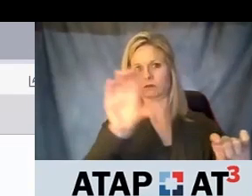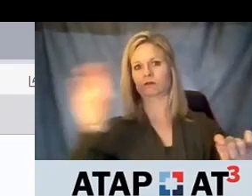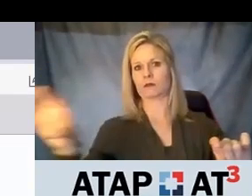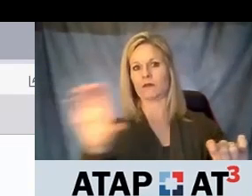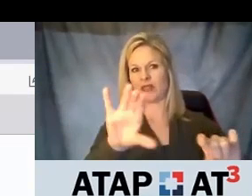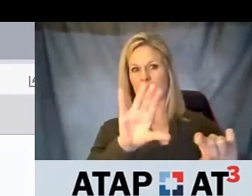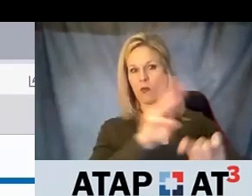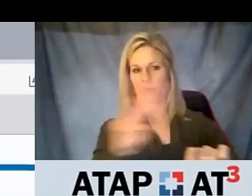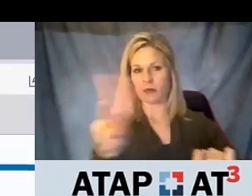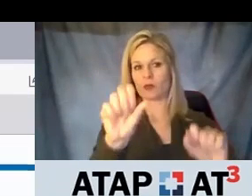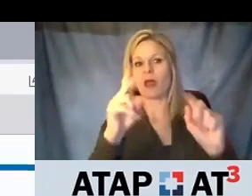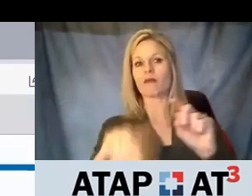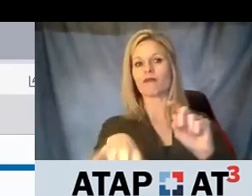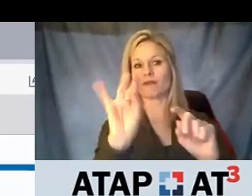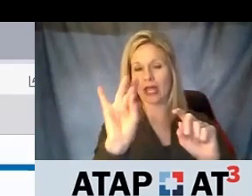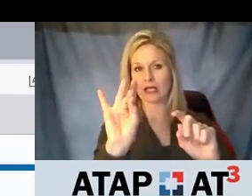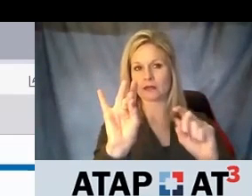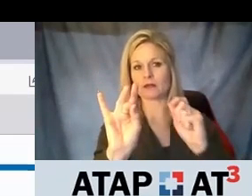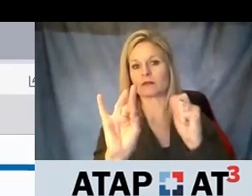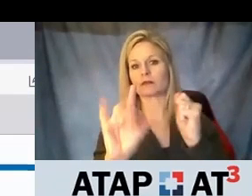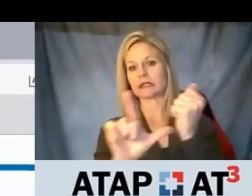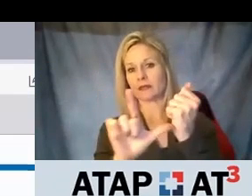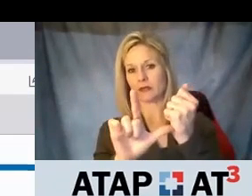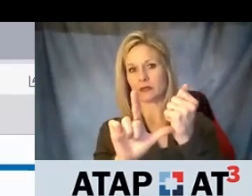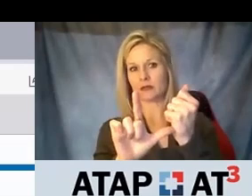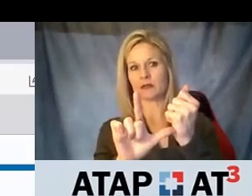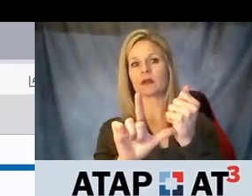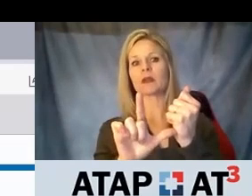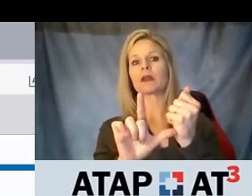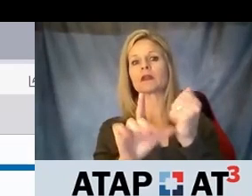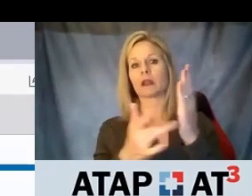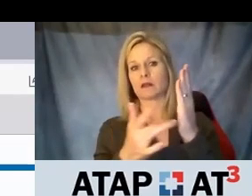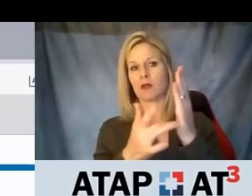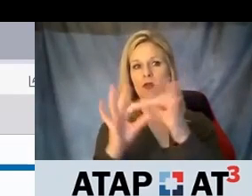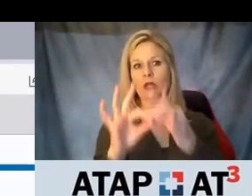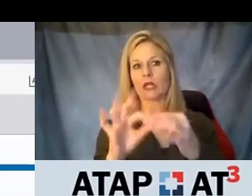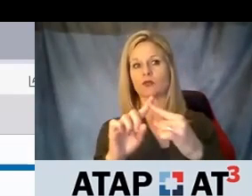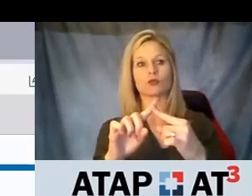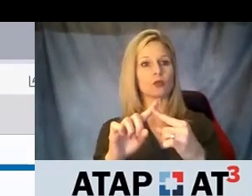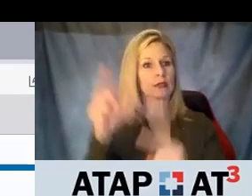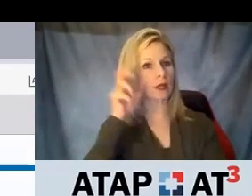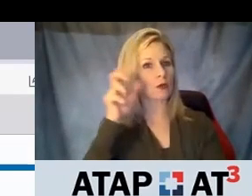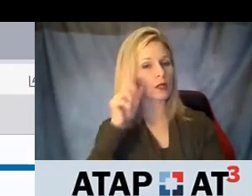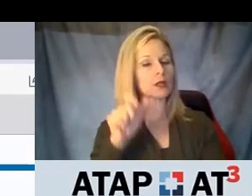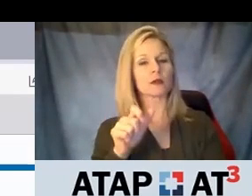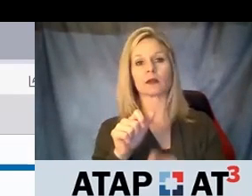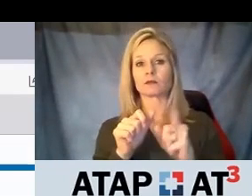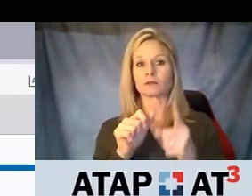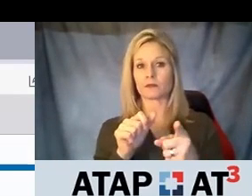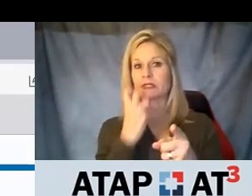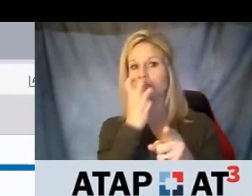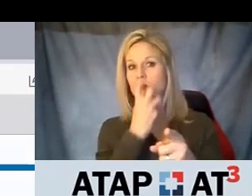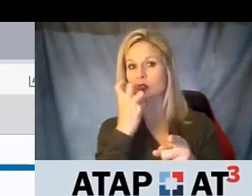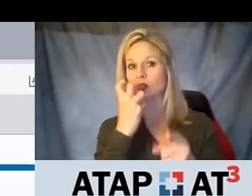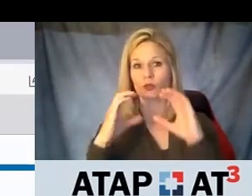website, you can find assistive technology related to hearing. You can look for speech